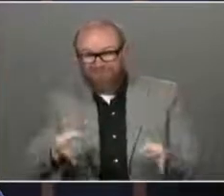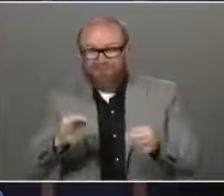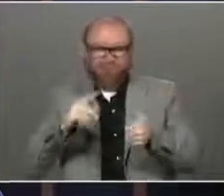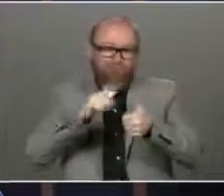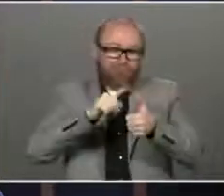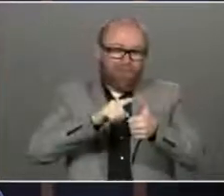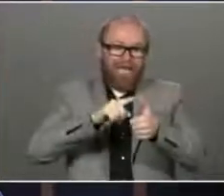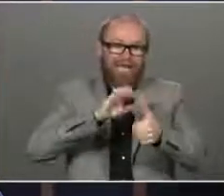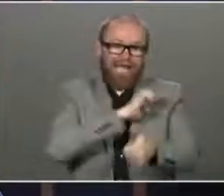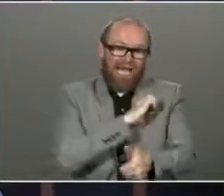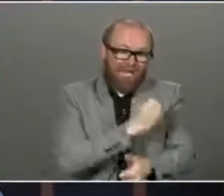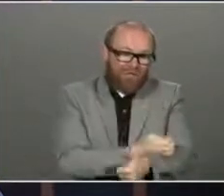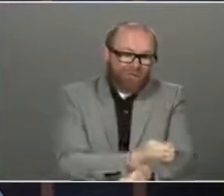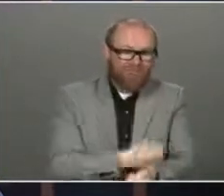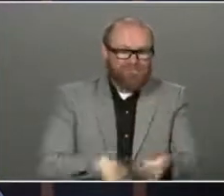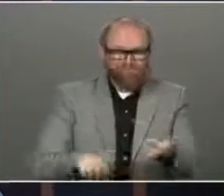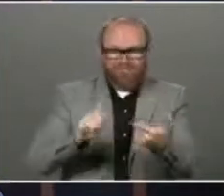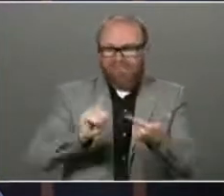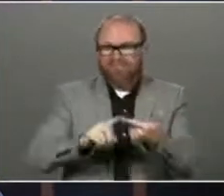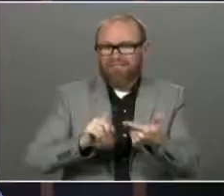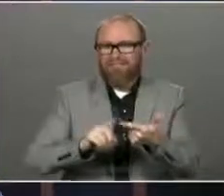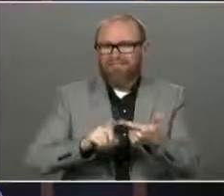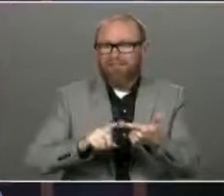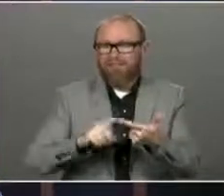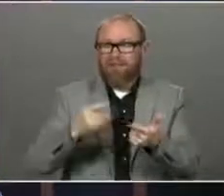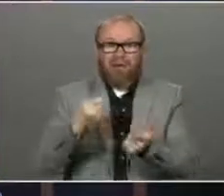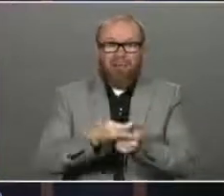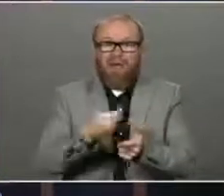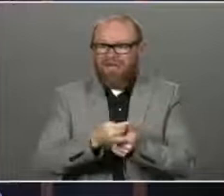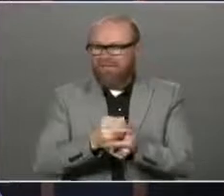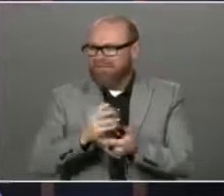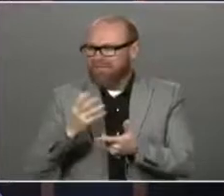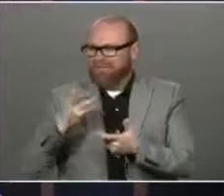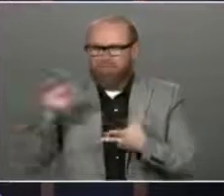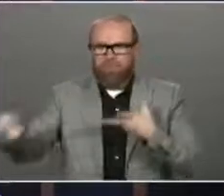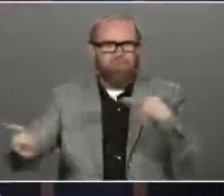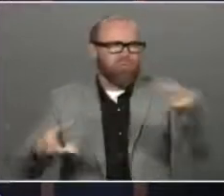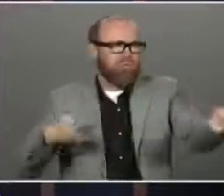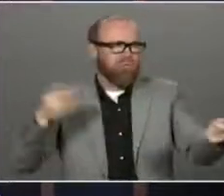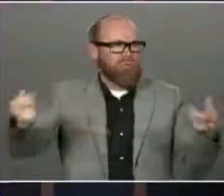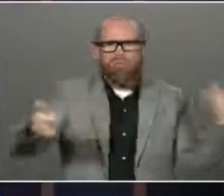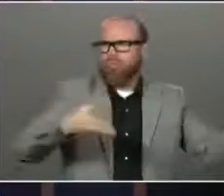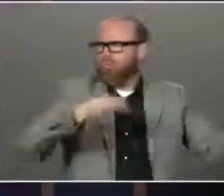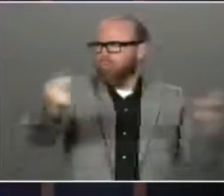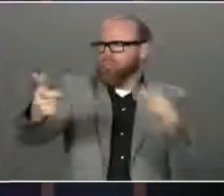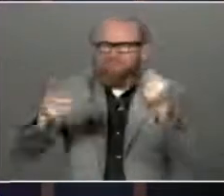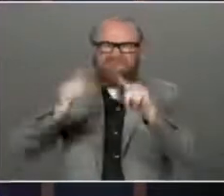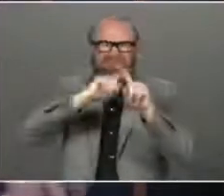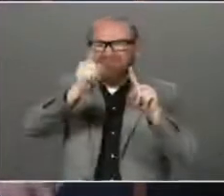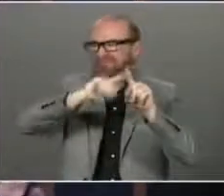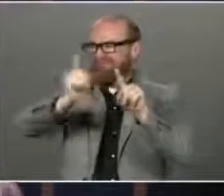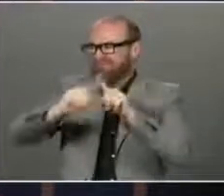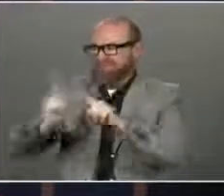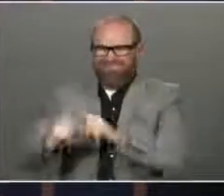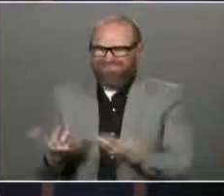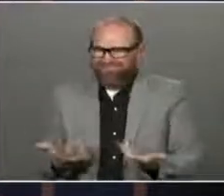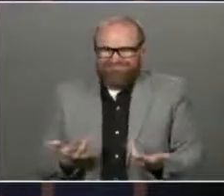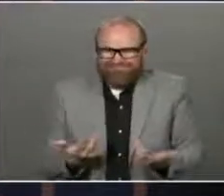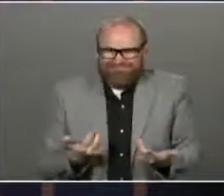and around pumping money into the system. That I met